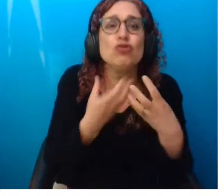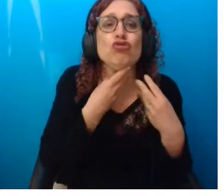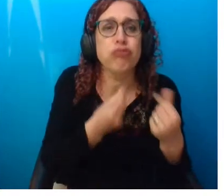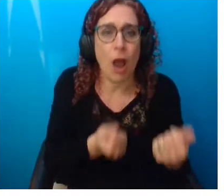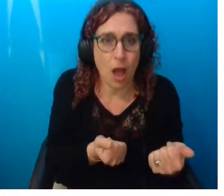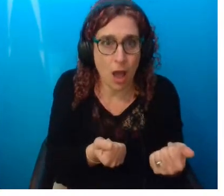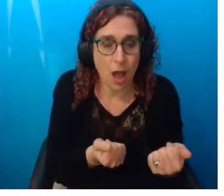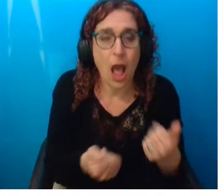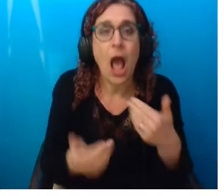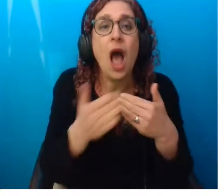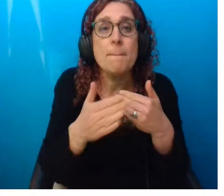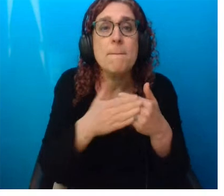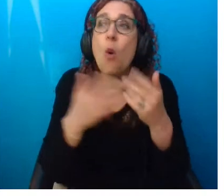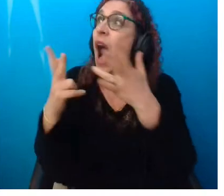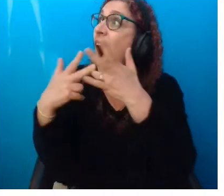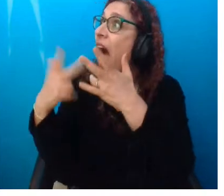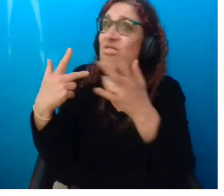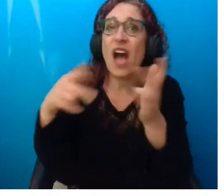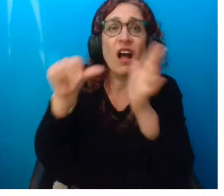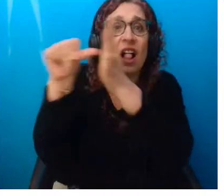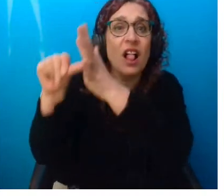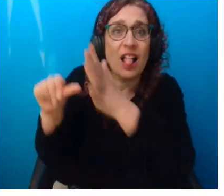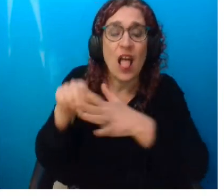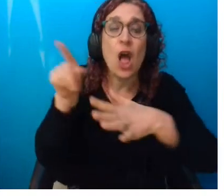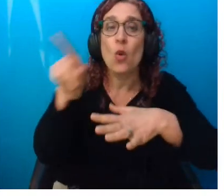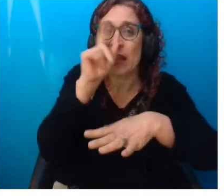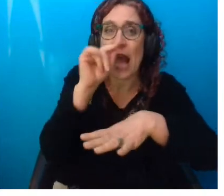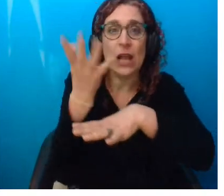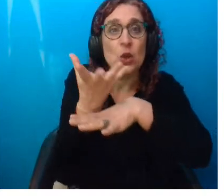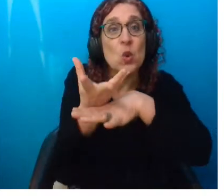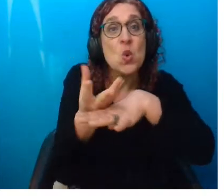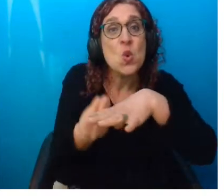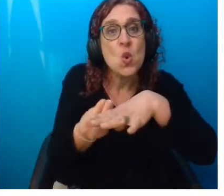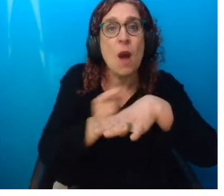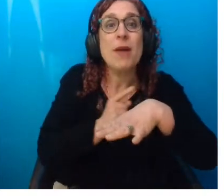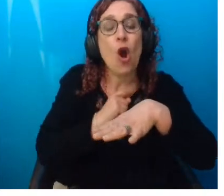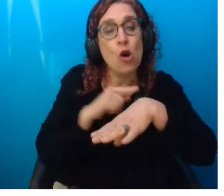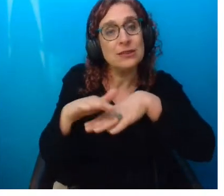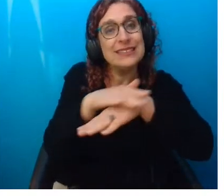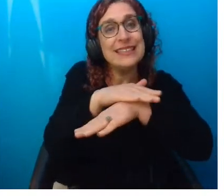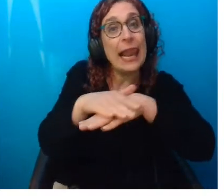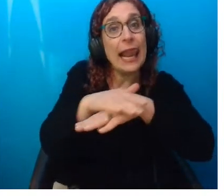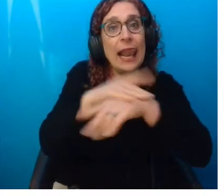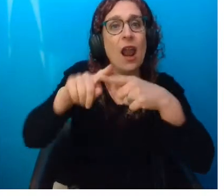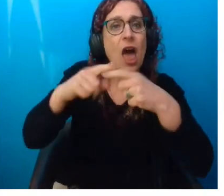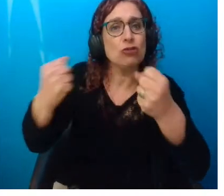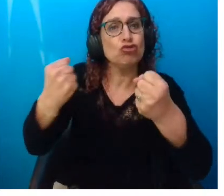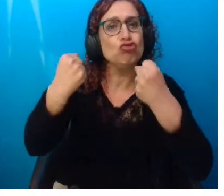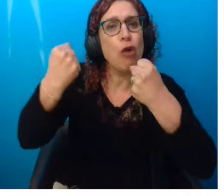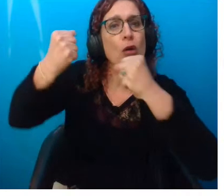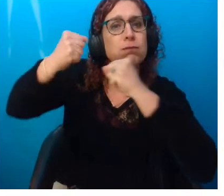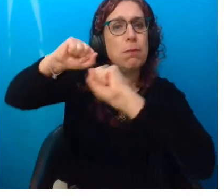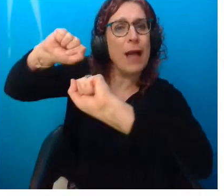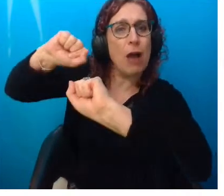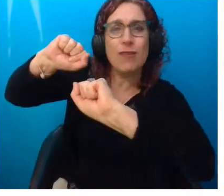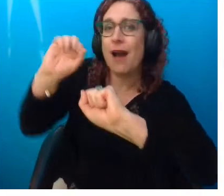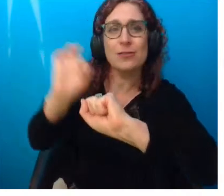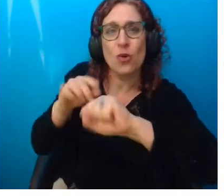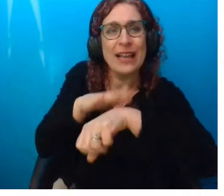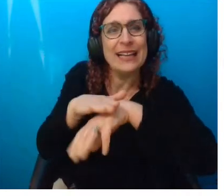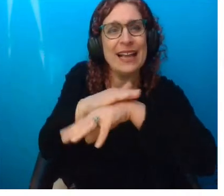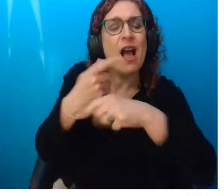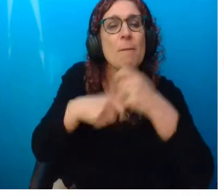of irritants and allergens through this leaky skin barrier. There also appears to